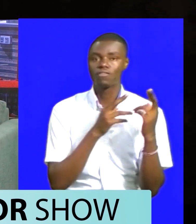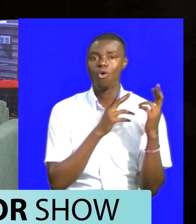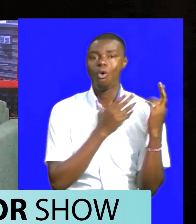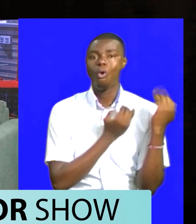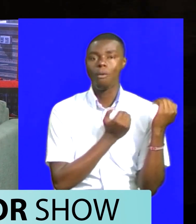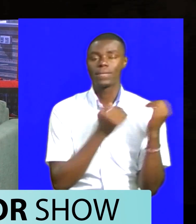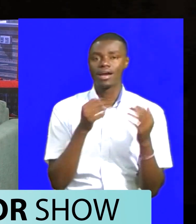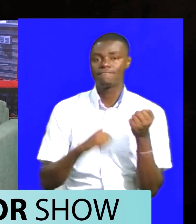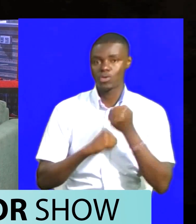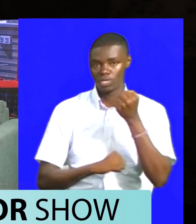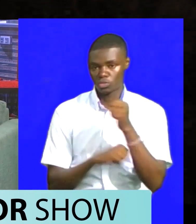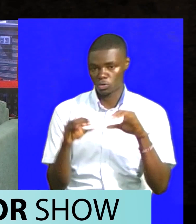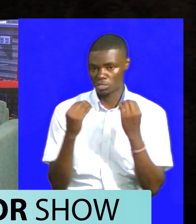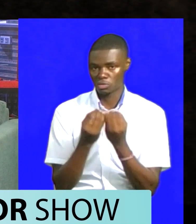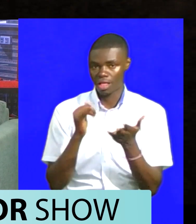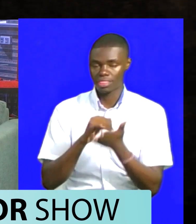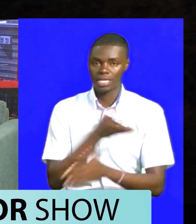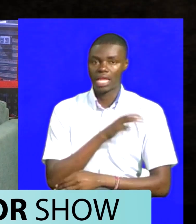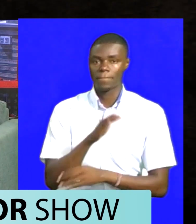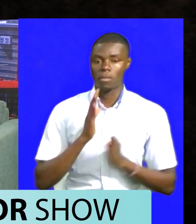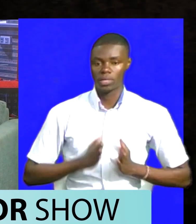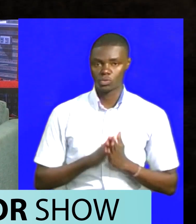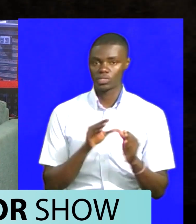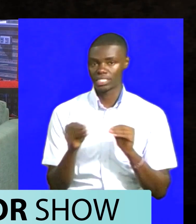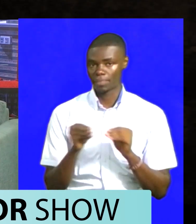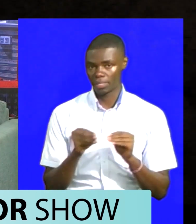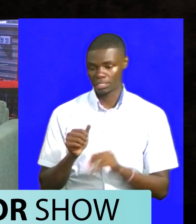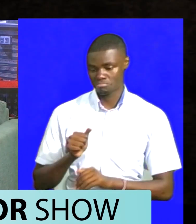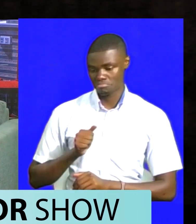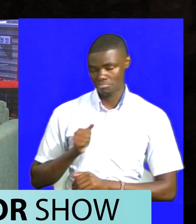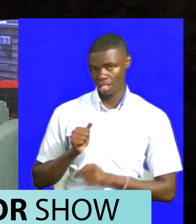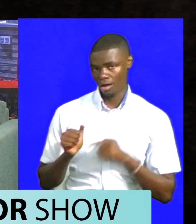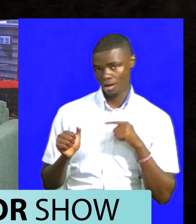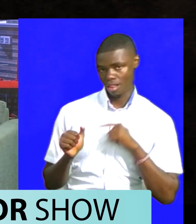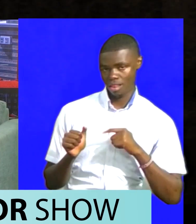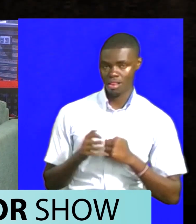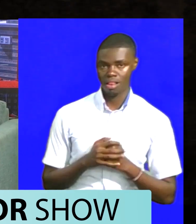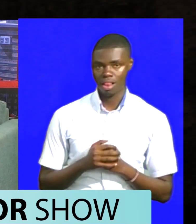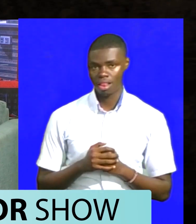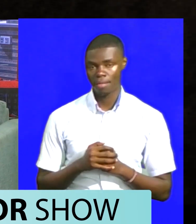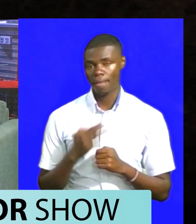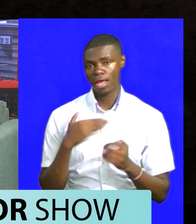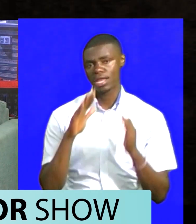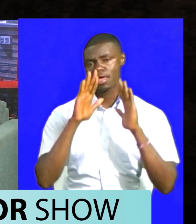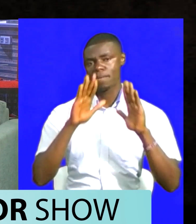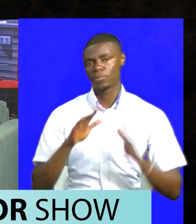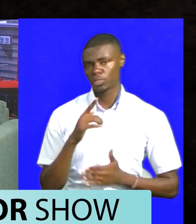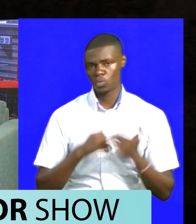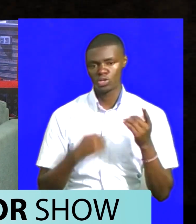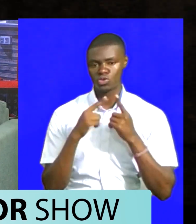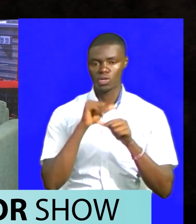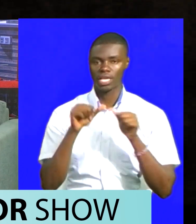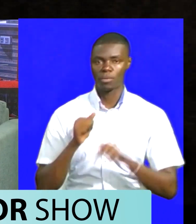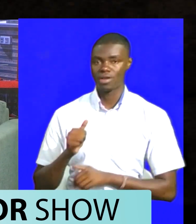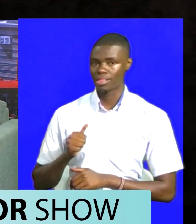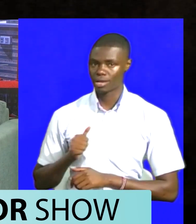an organization aimed at empowering the persons with disability, the girl child, and most importantly, talking about the girl